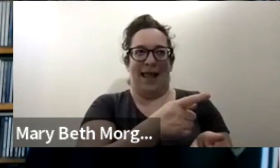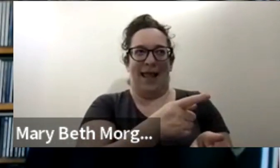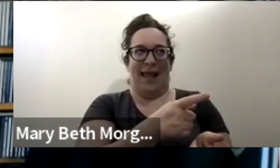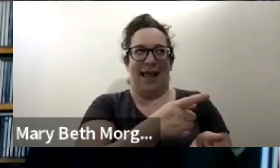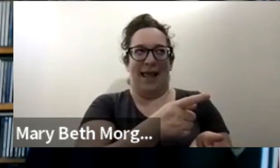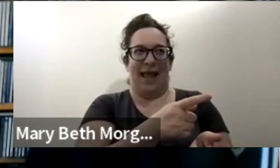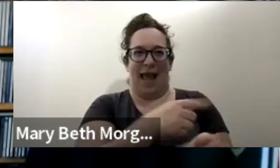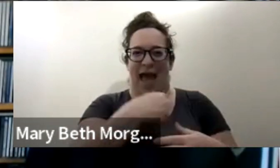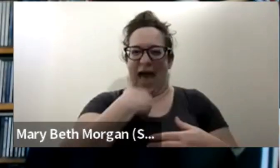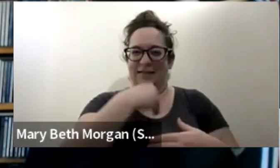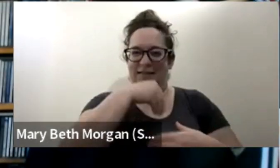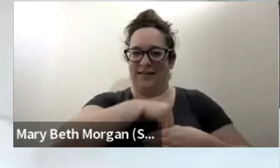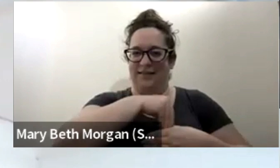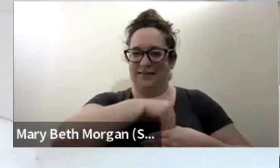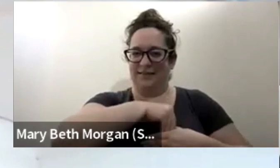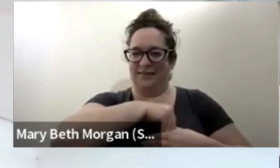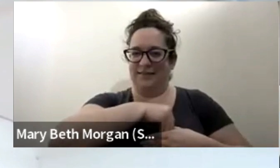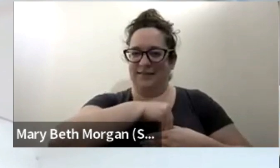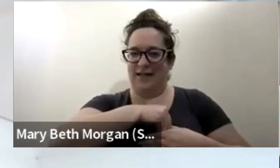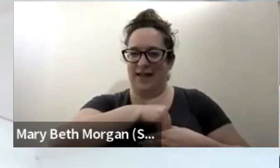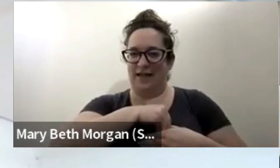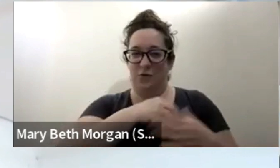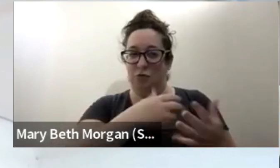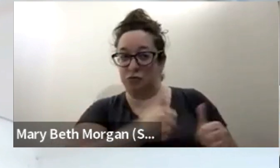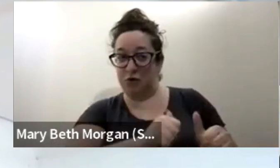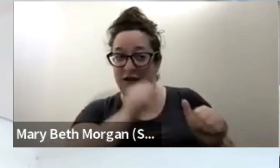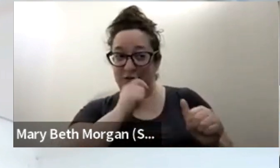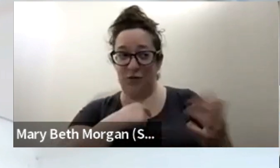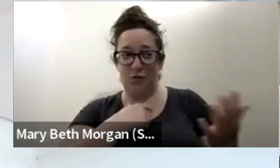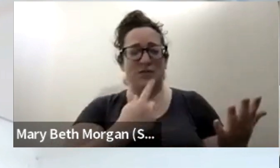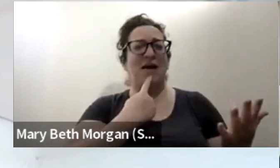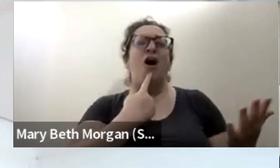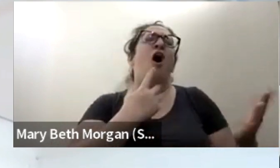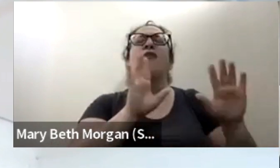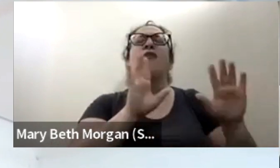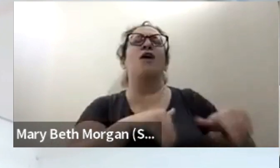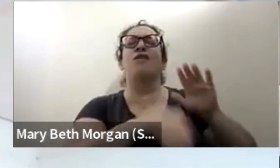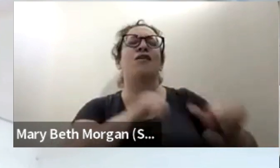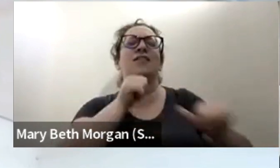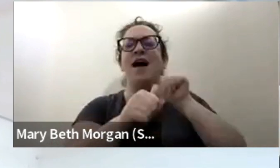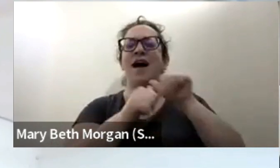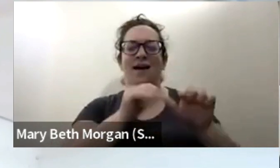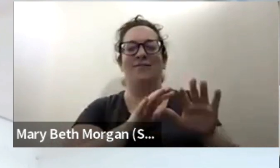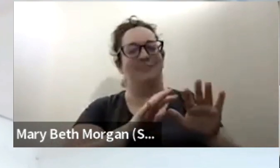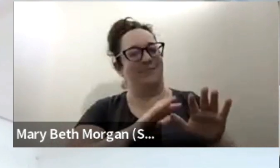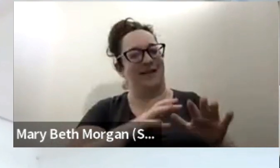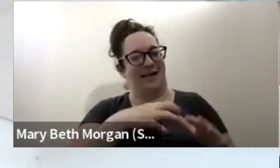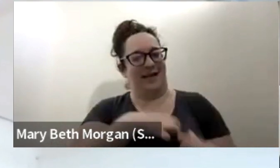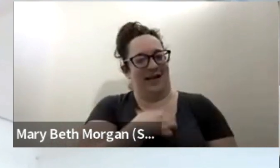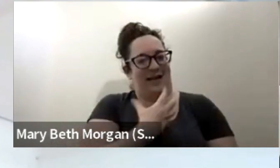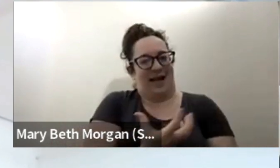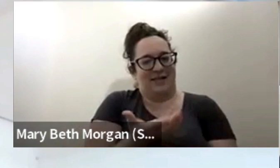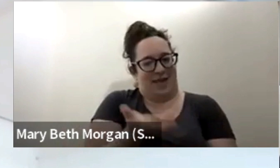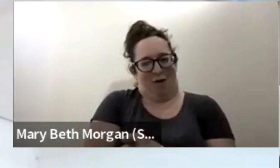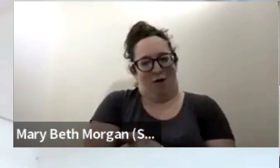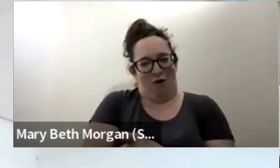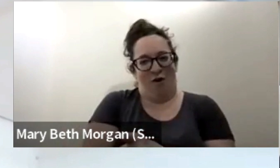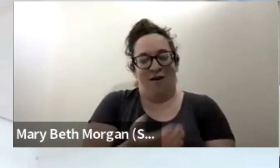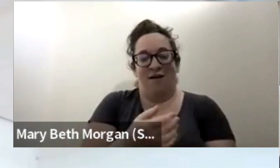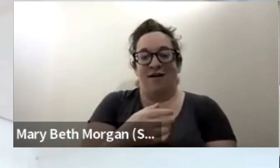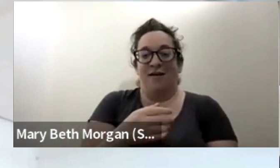increasingly, as we understand gender more, which when we're only on the foothills of that, of course, we're starting to